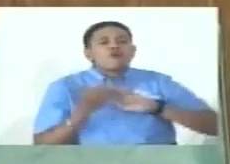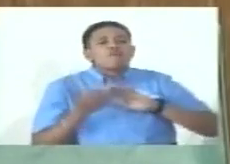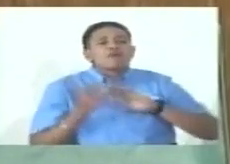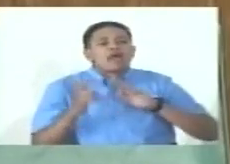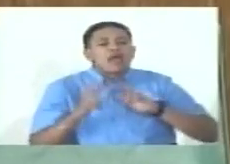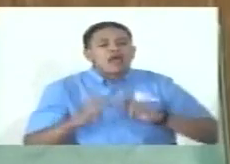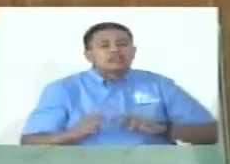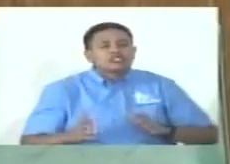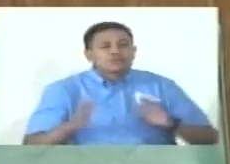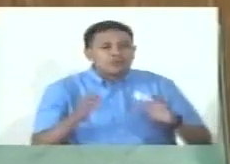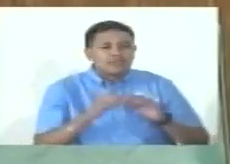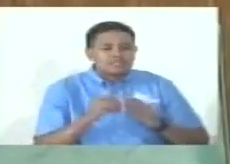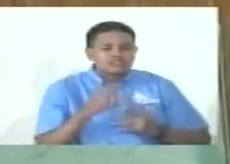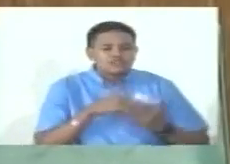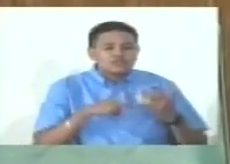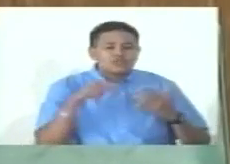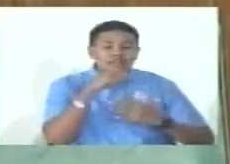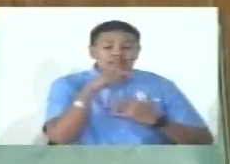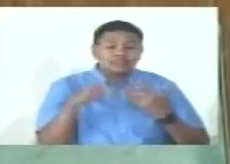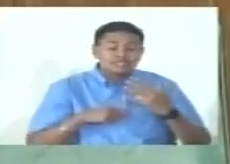And so this protection